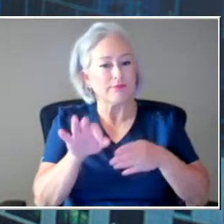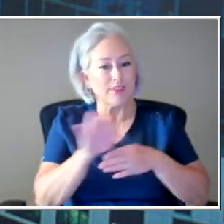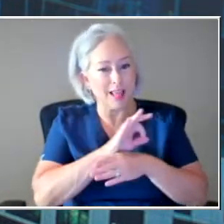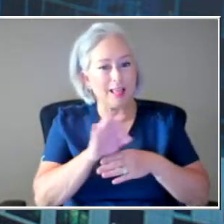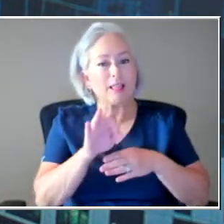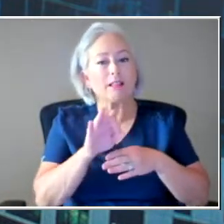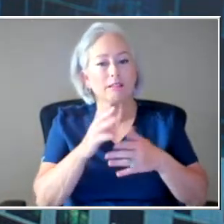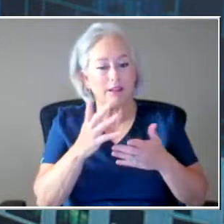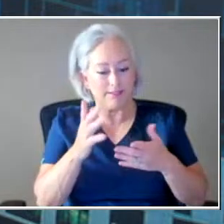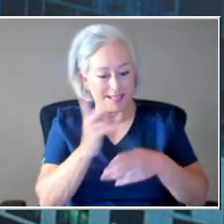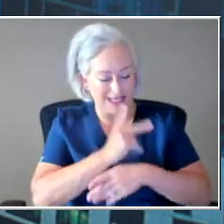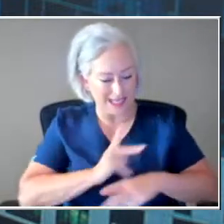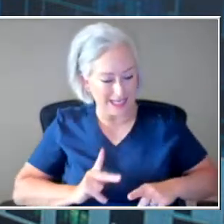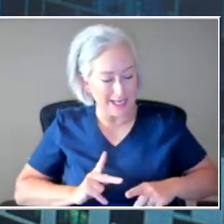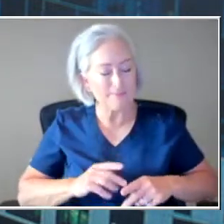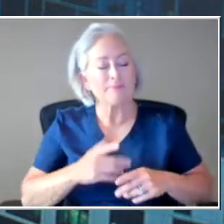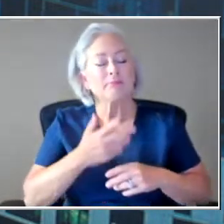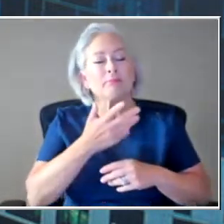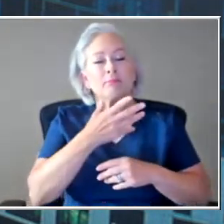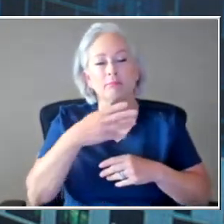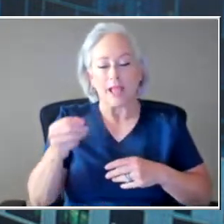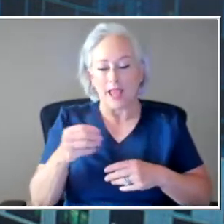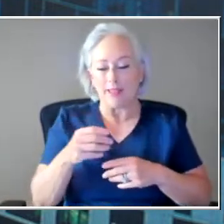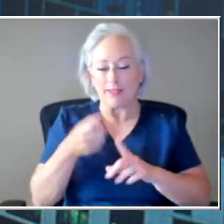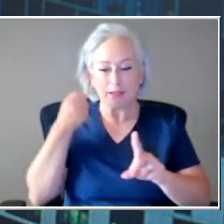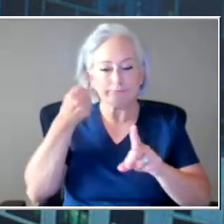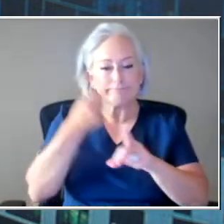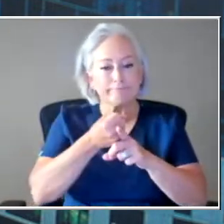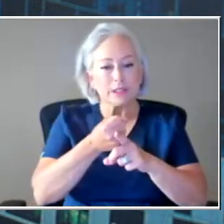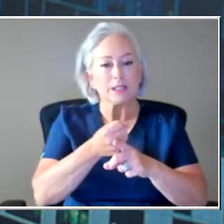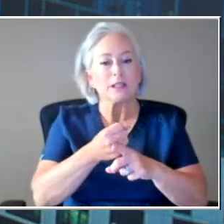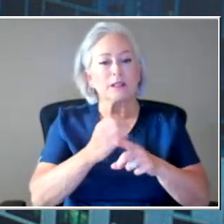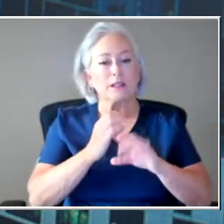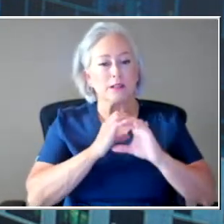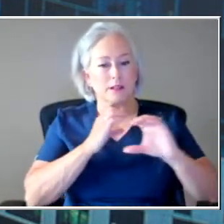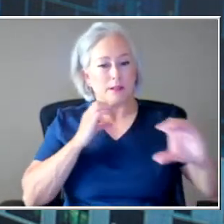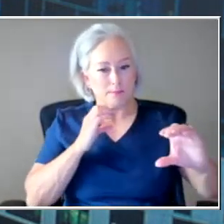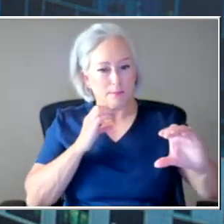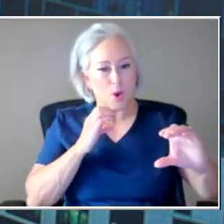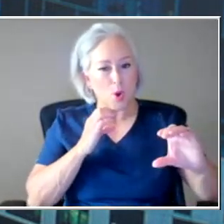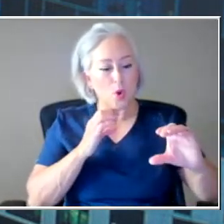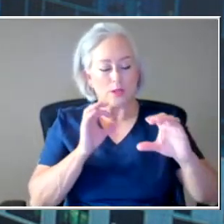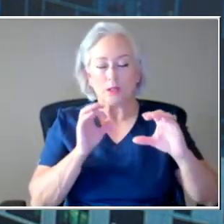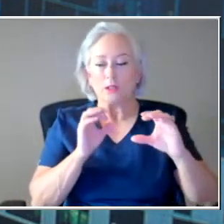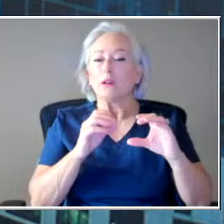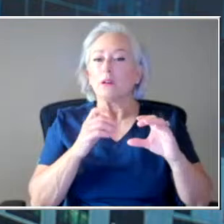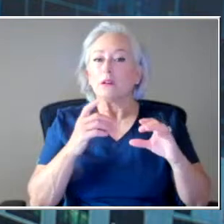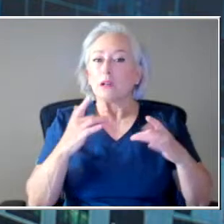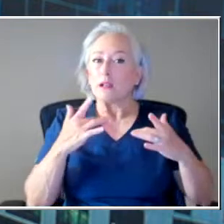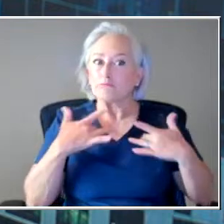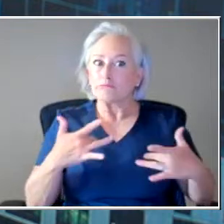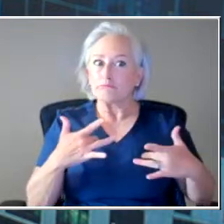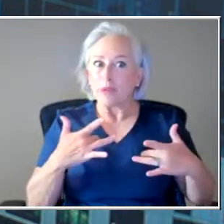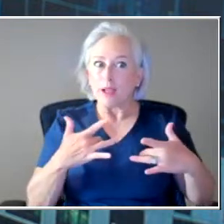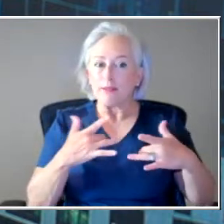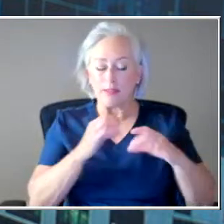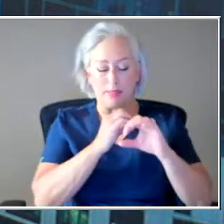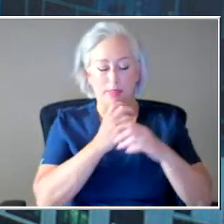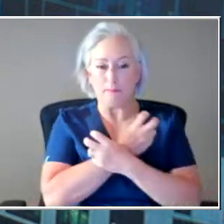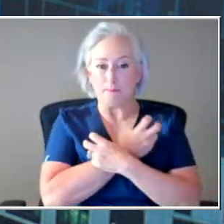cells attack the bones, and they can cause a Swiss cheese-like effect on the bones and bore out holes in the